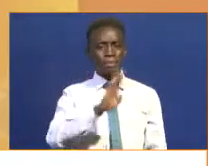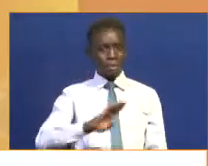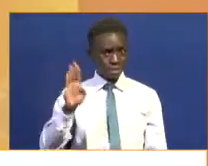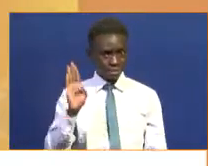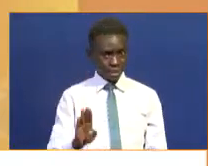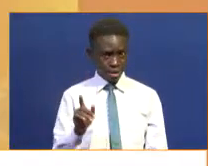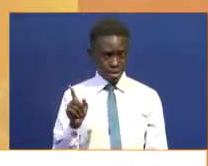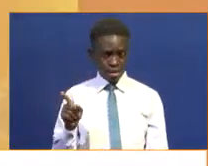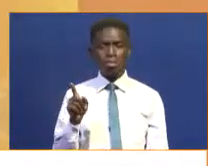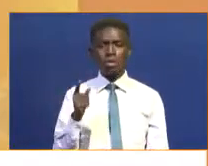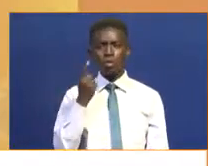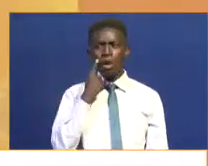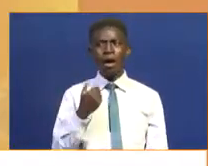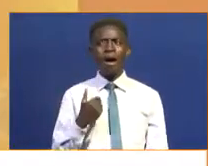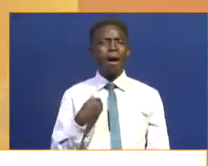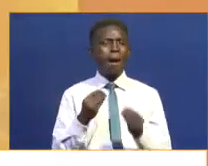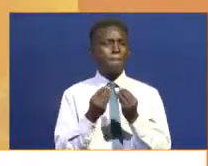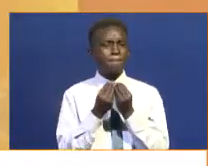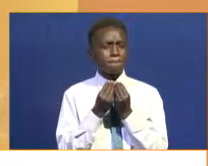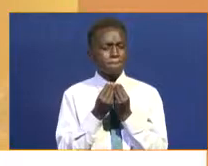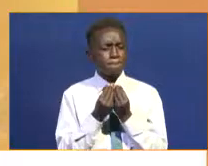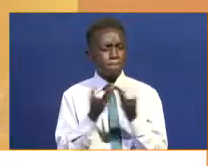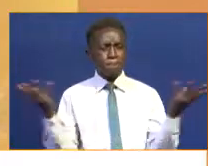know, there has been many theories.